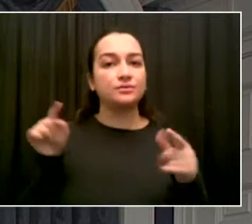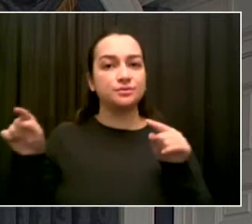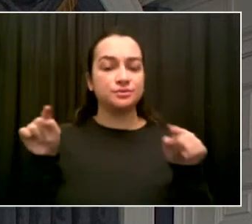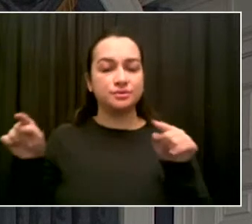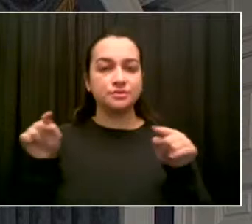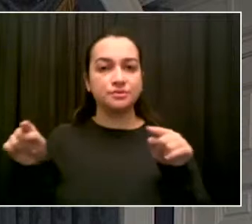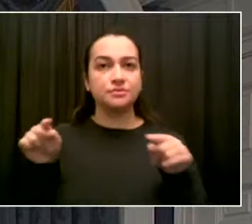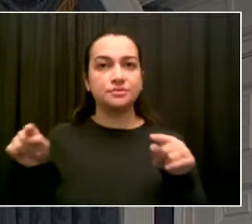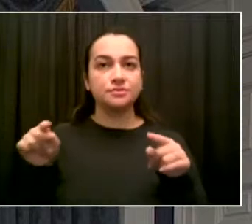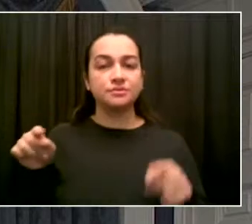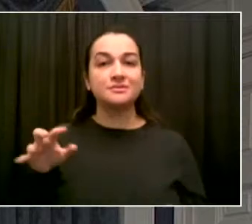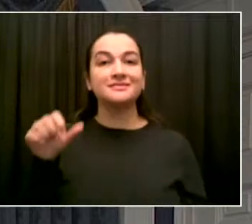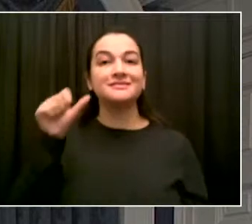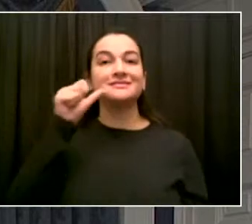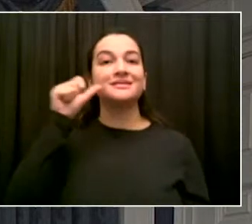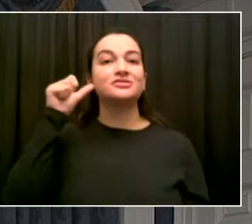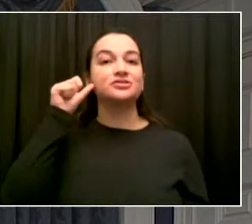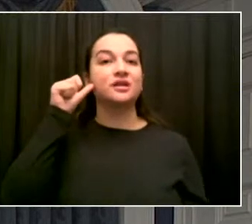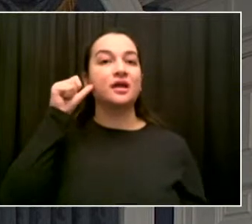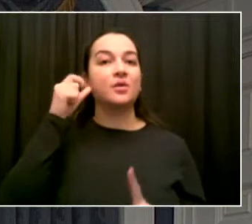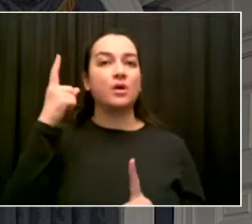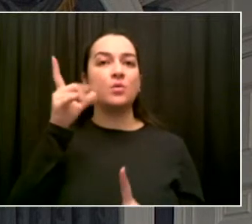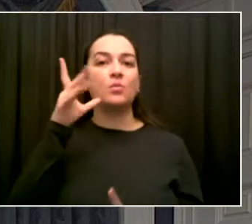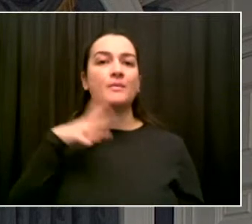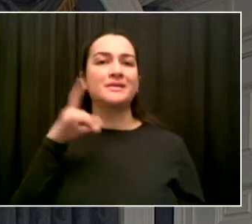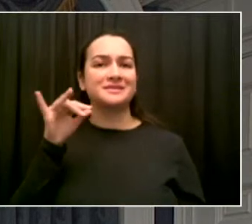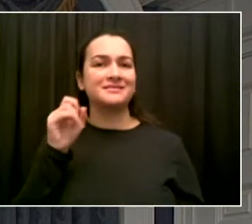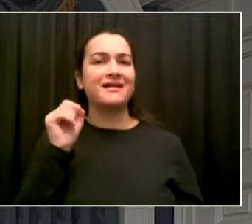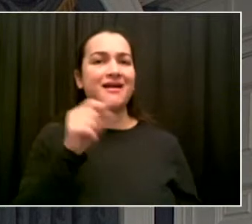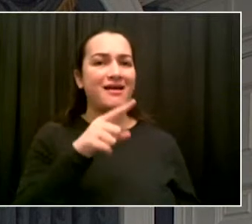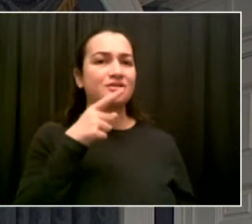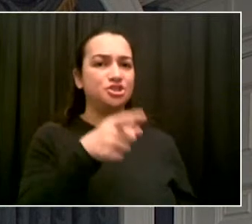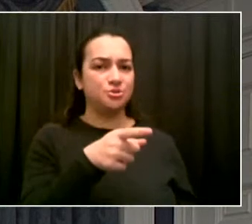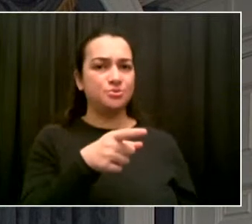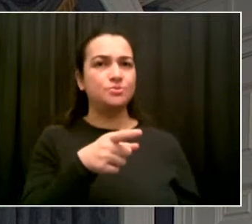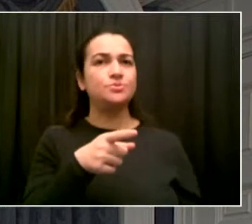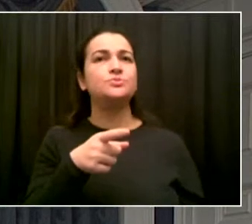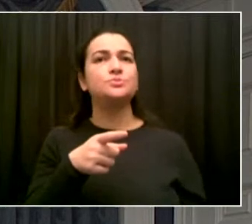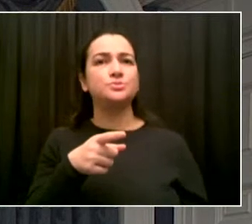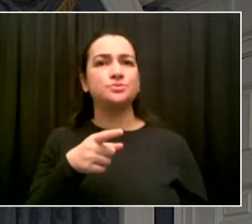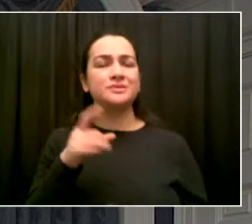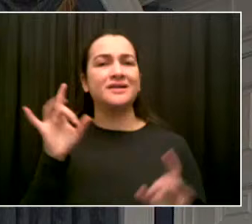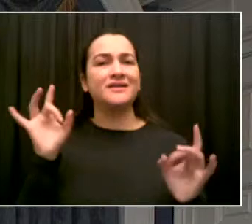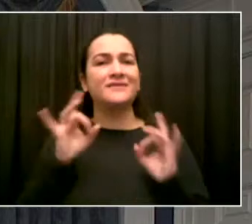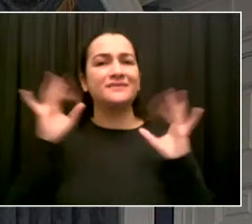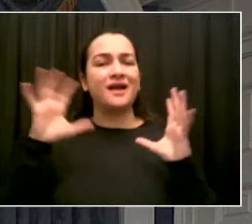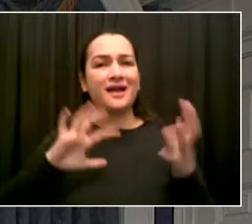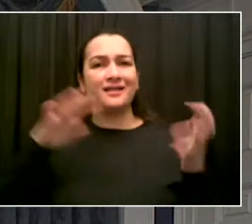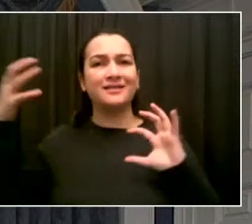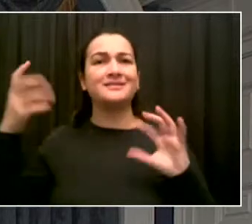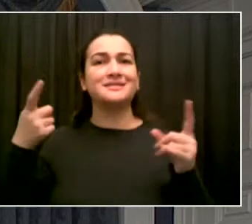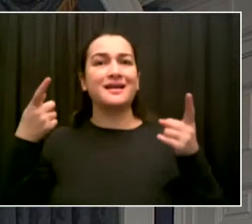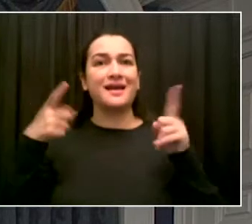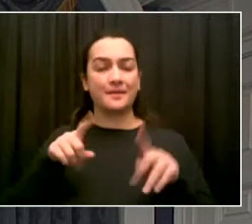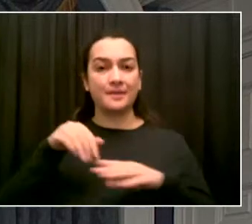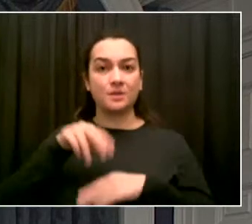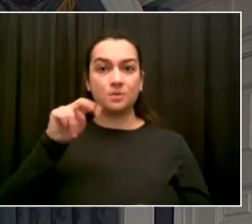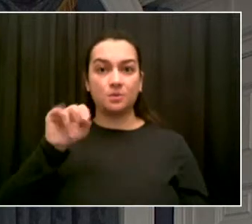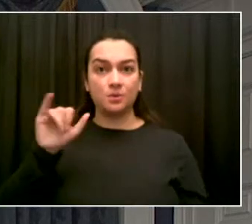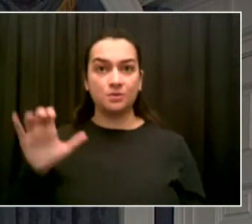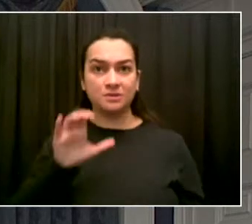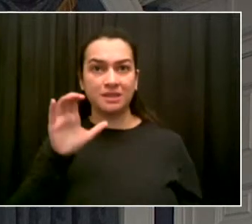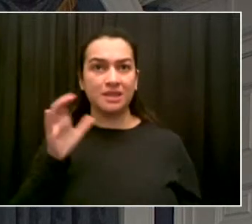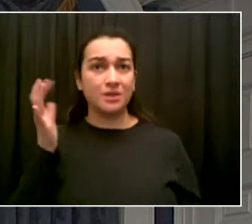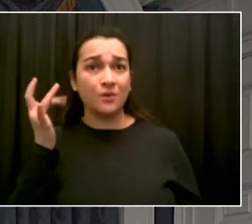what's going on. We interviewed some people yesterday who said, that is